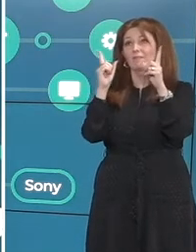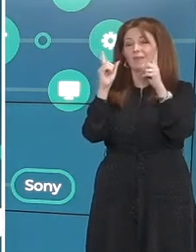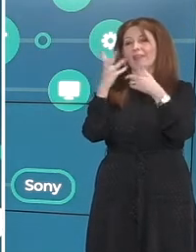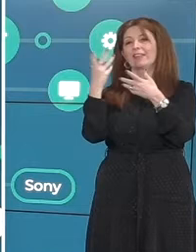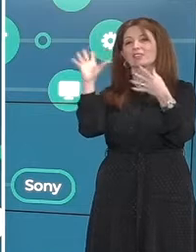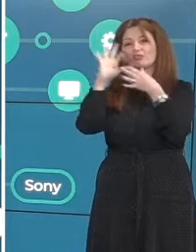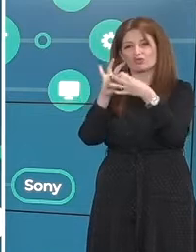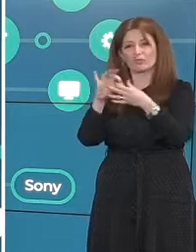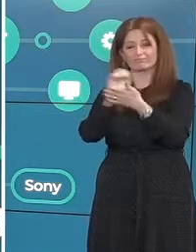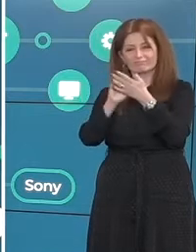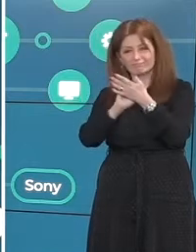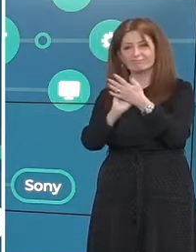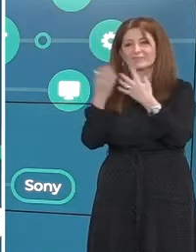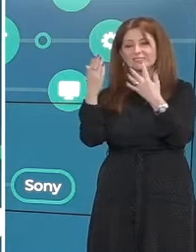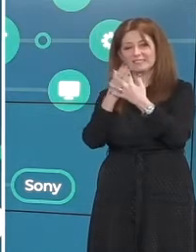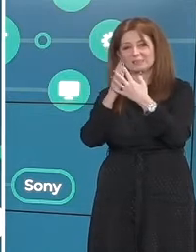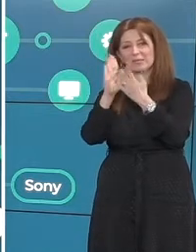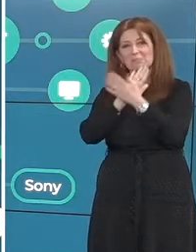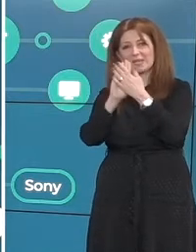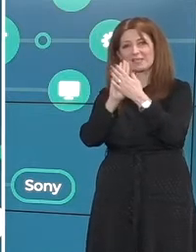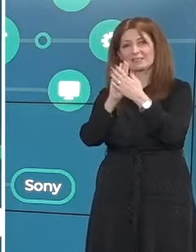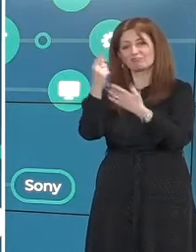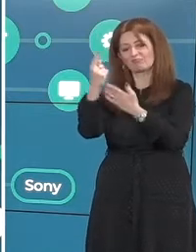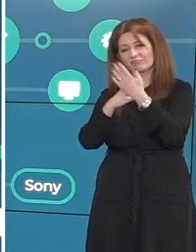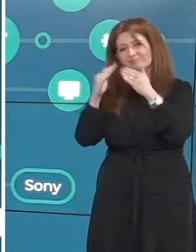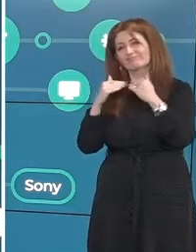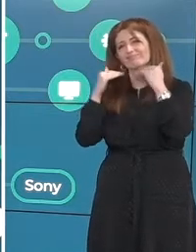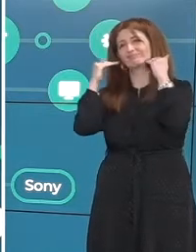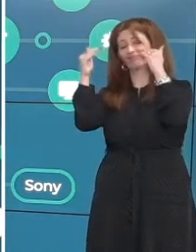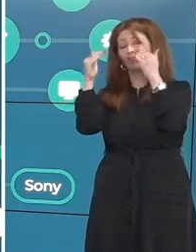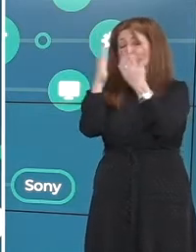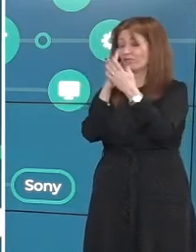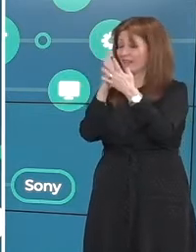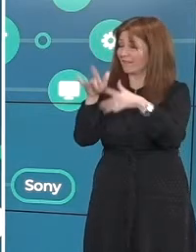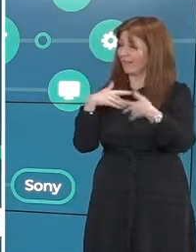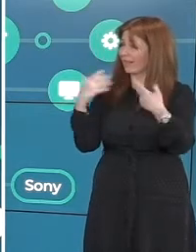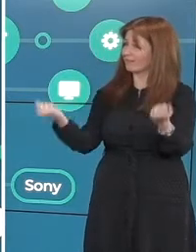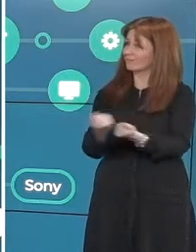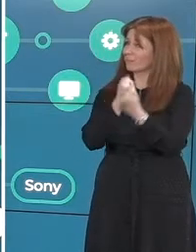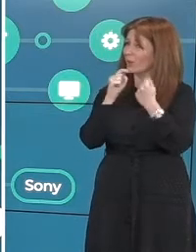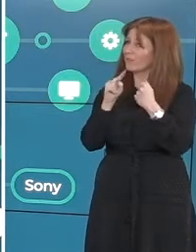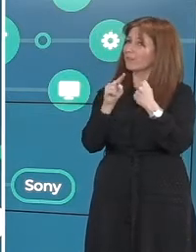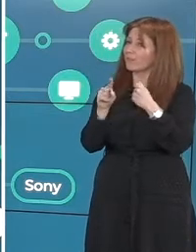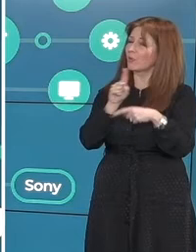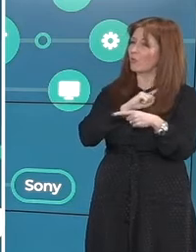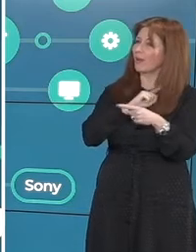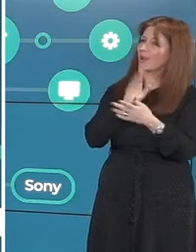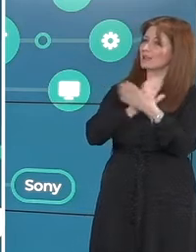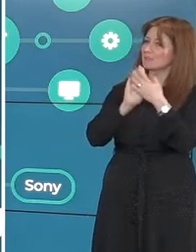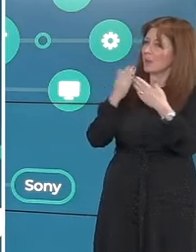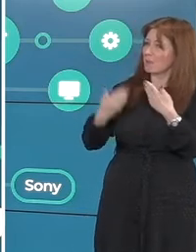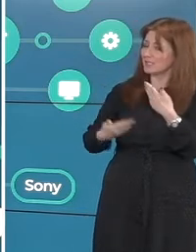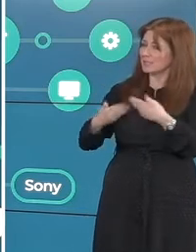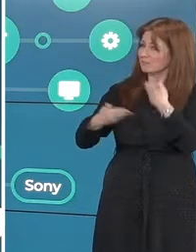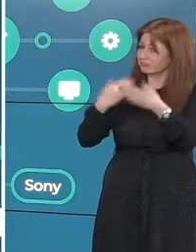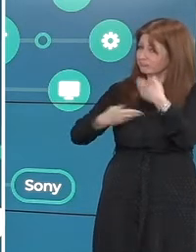accessibility being a thing, of elevating the disability agenda, has been so powerful, because I think this point about businesses accelerating far